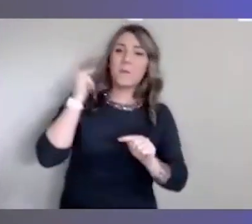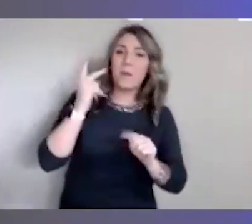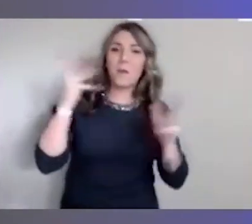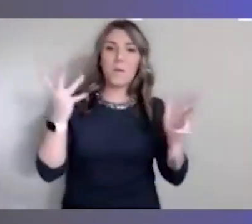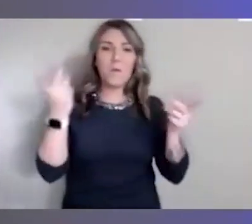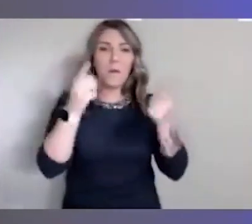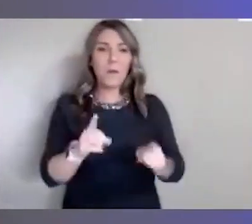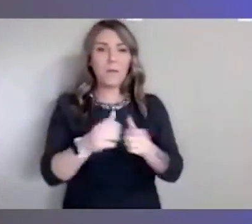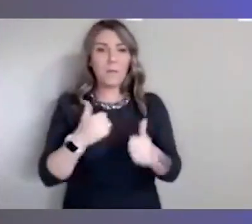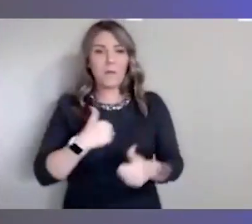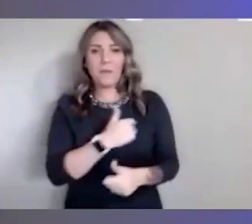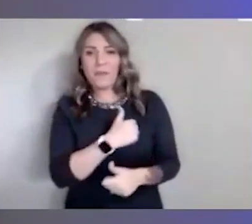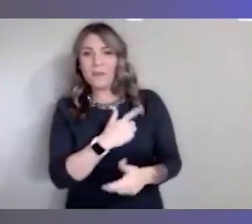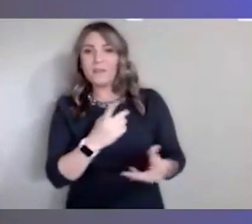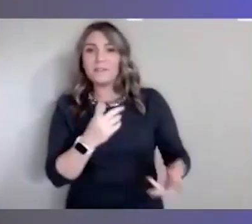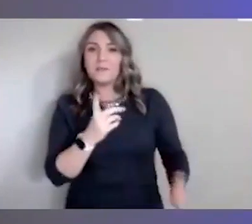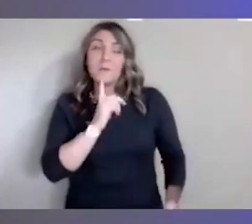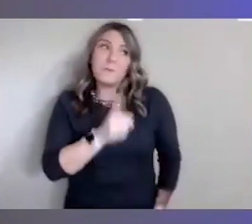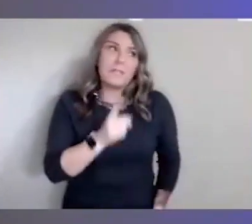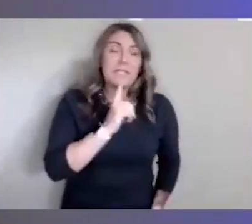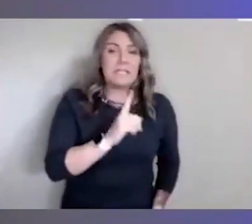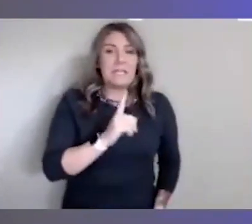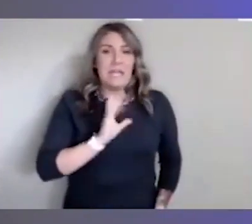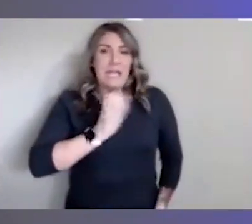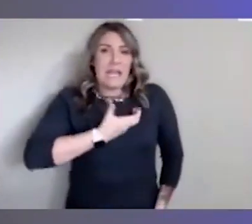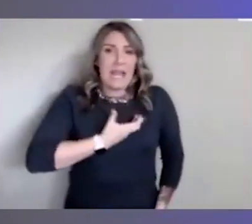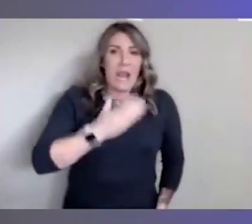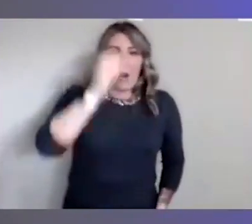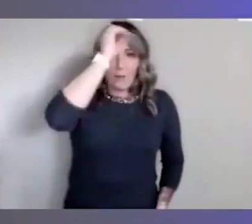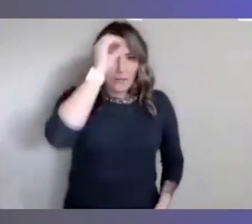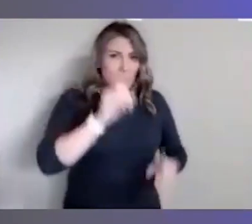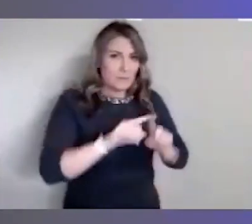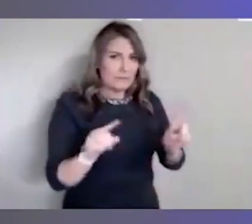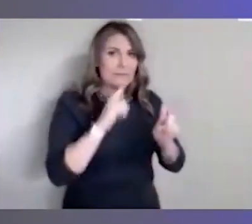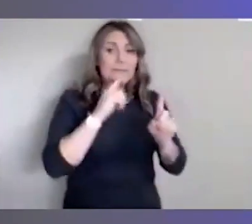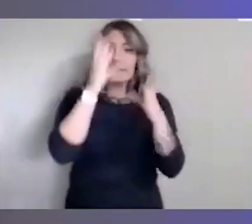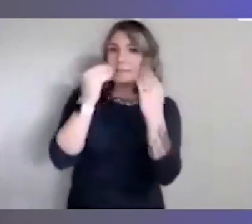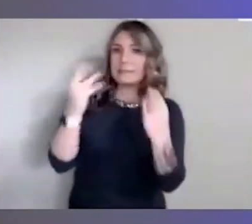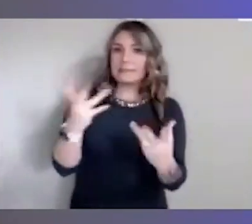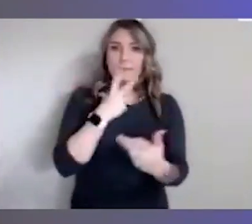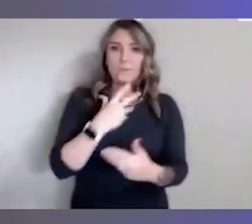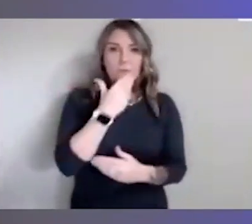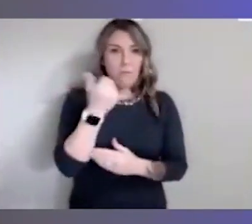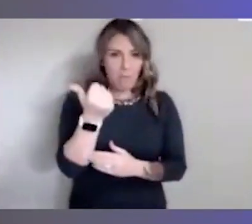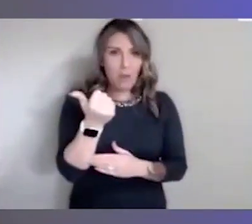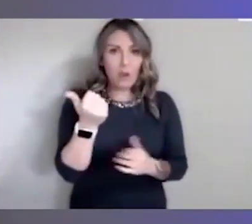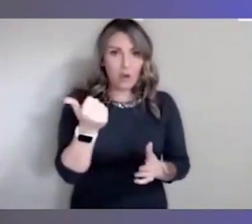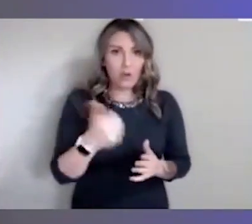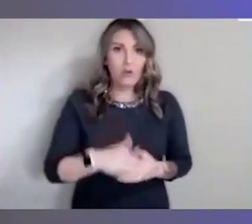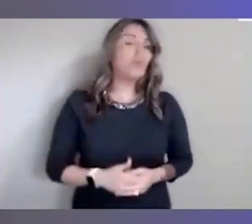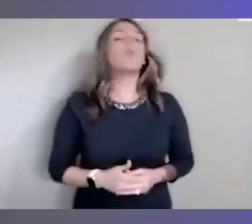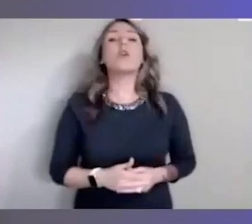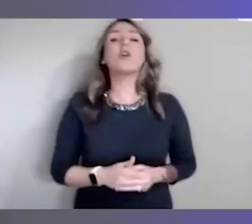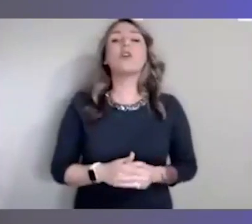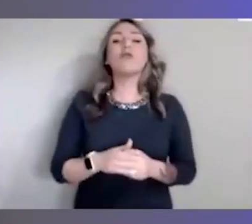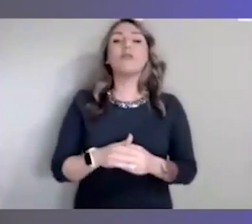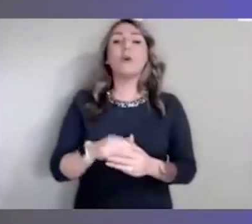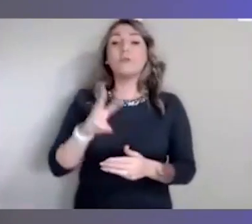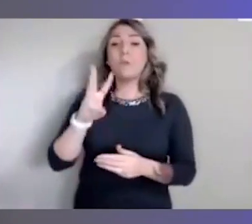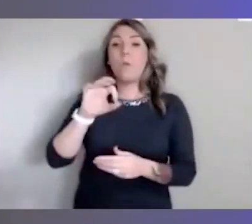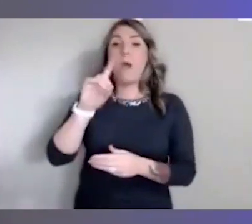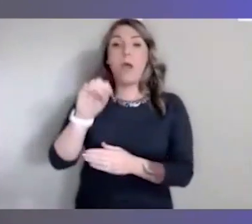relatively undermined. The data was much better. I mean, that's what I'll say. The data from Wyandotte County was much better in terms